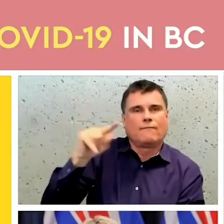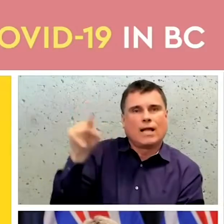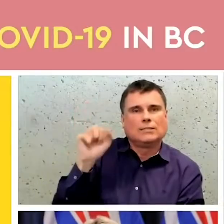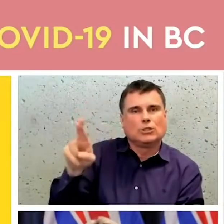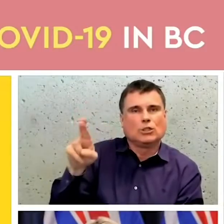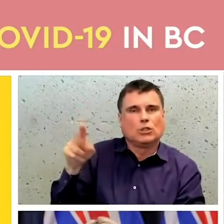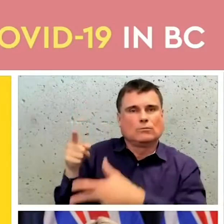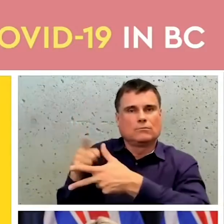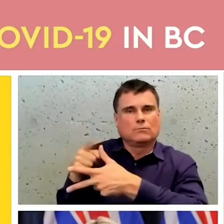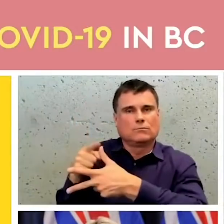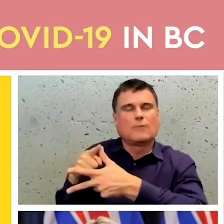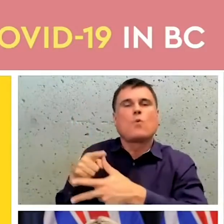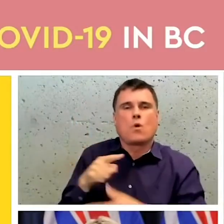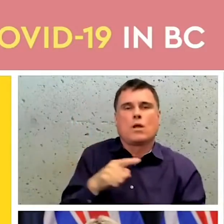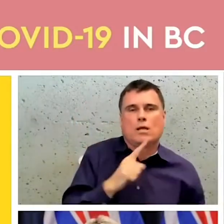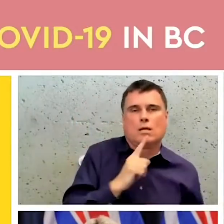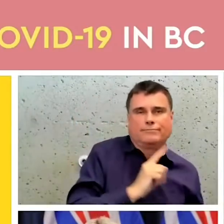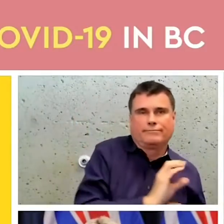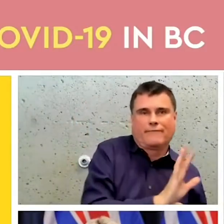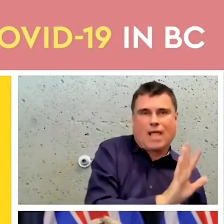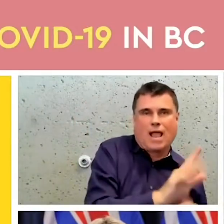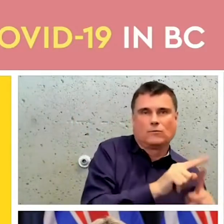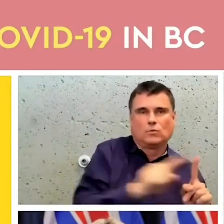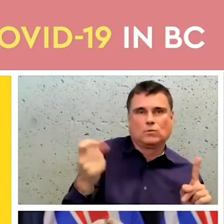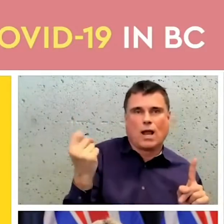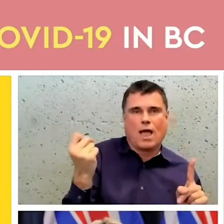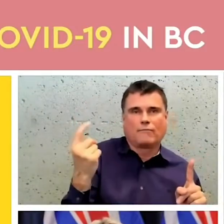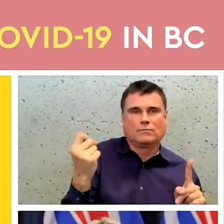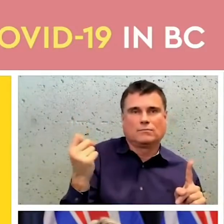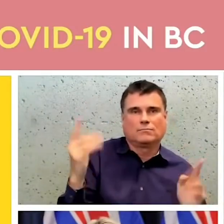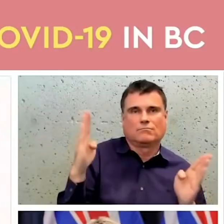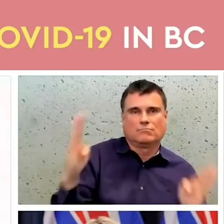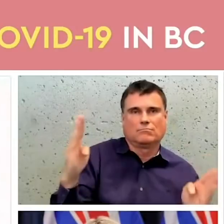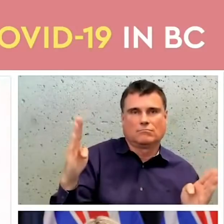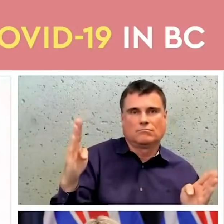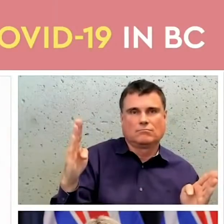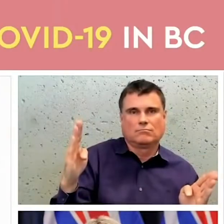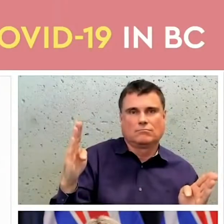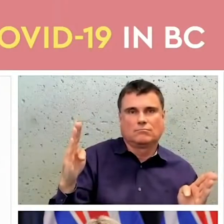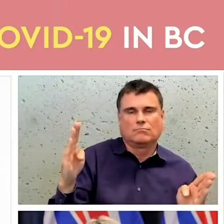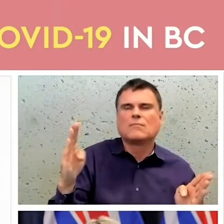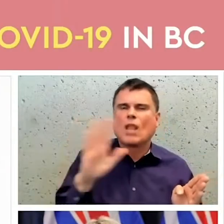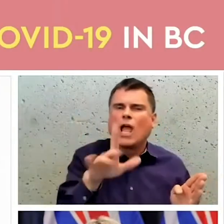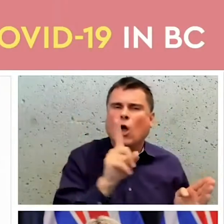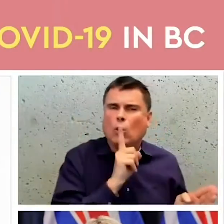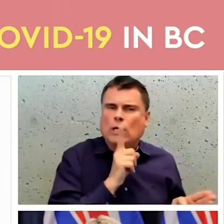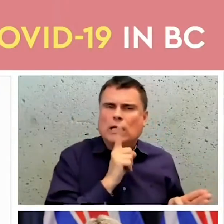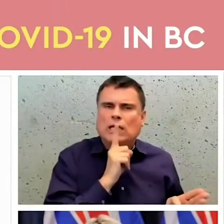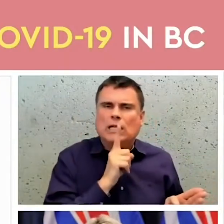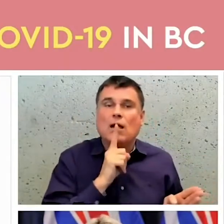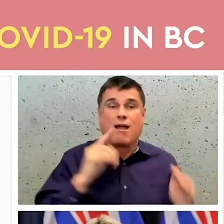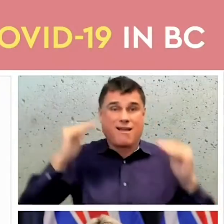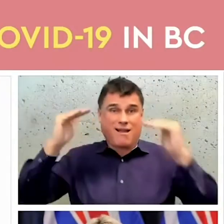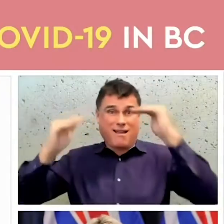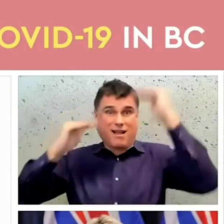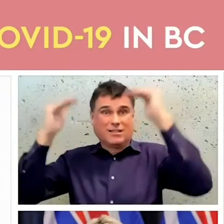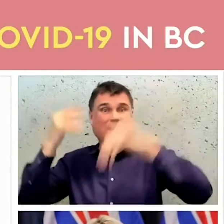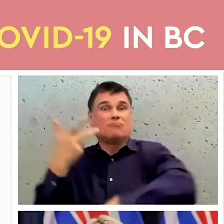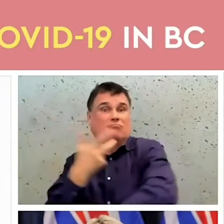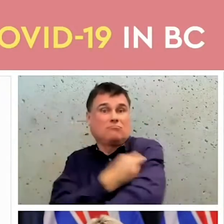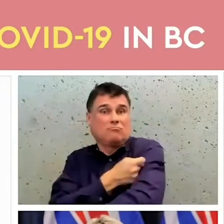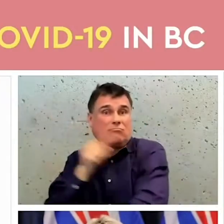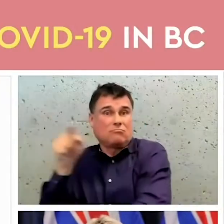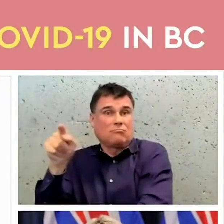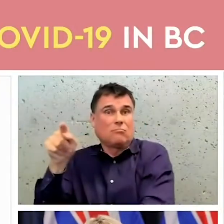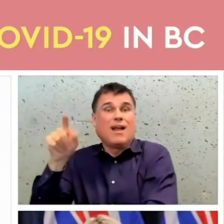they did was dosing studies that looked at the adult dose, which is 30 micrograms of the mRNA, and they looked